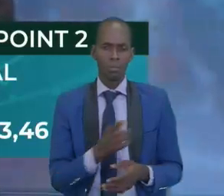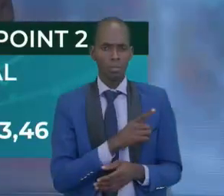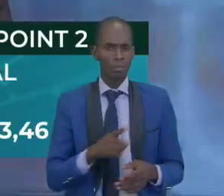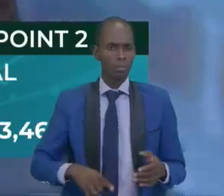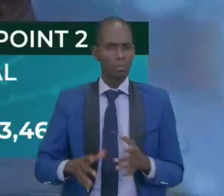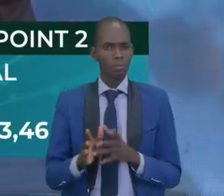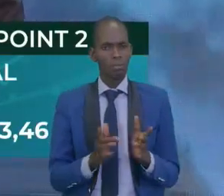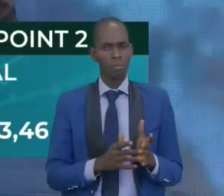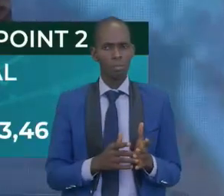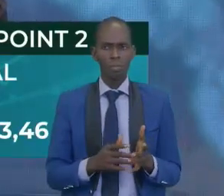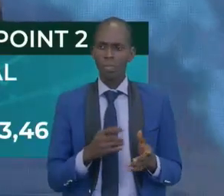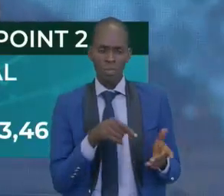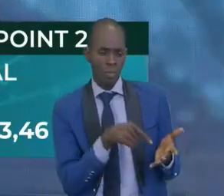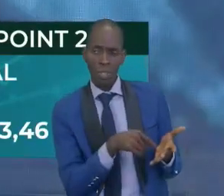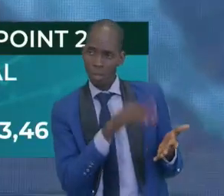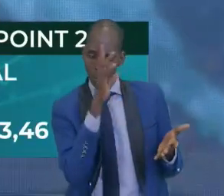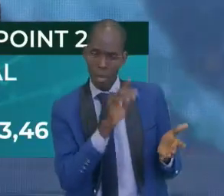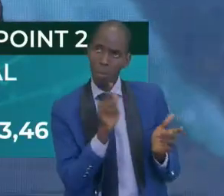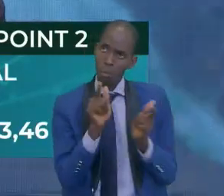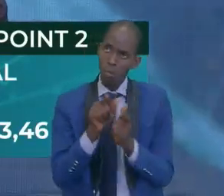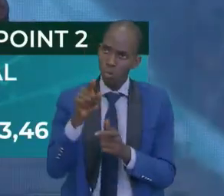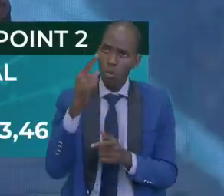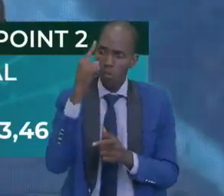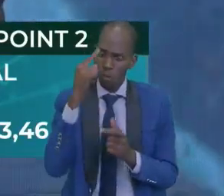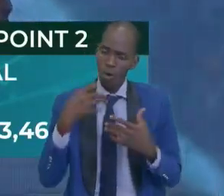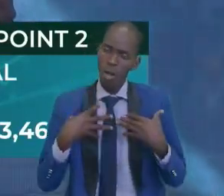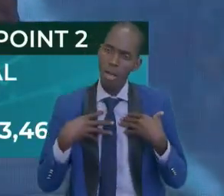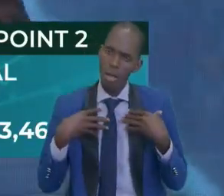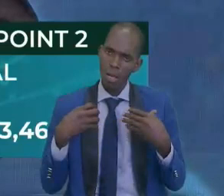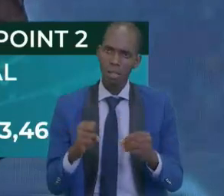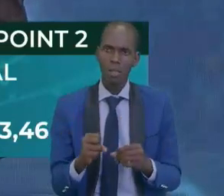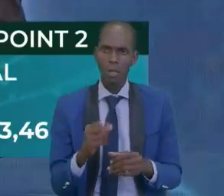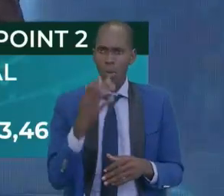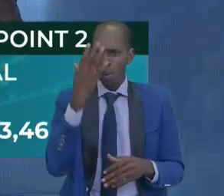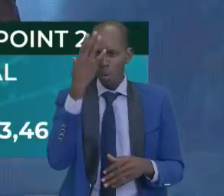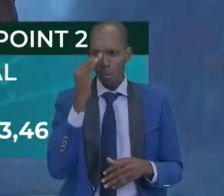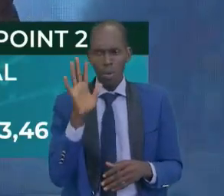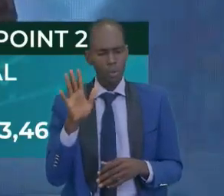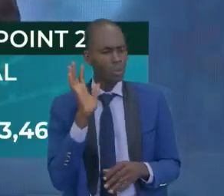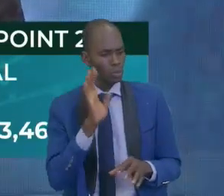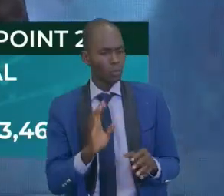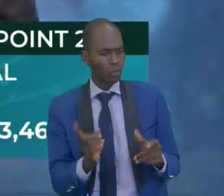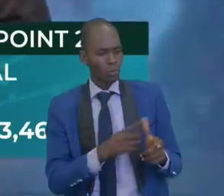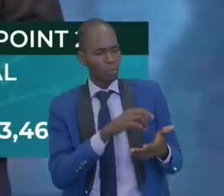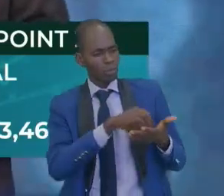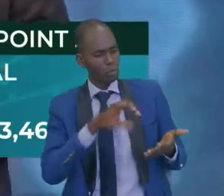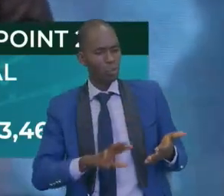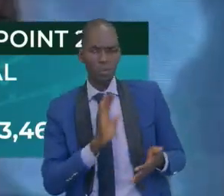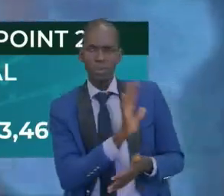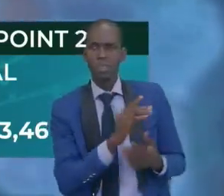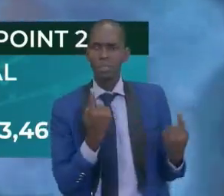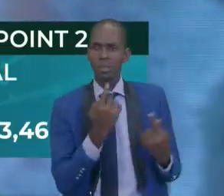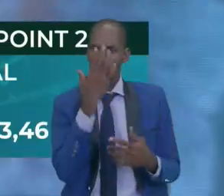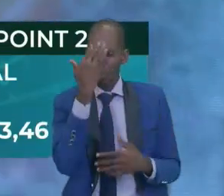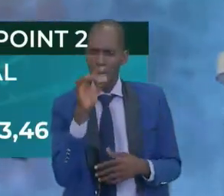Lord Jesus, the man came for healing. Why do you deal with the sin first? Oh,